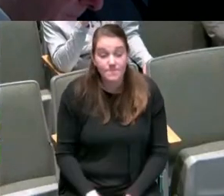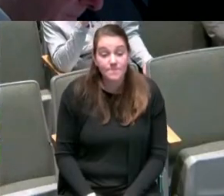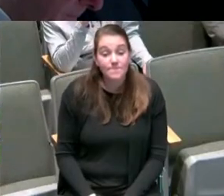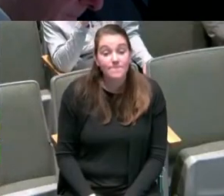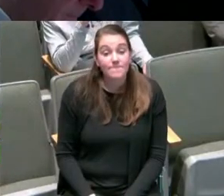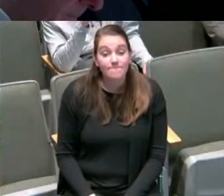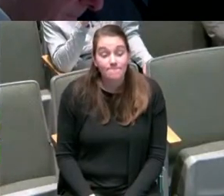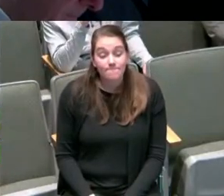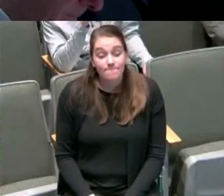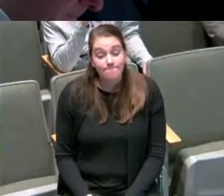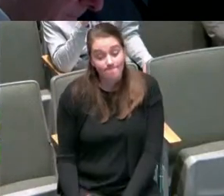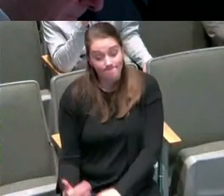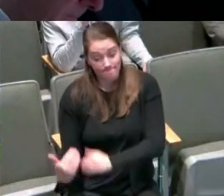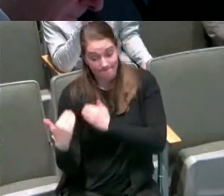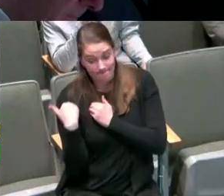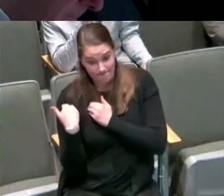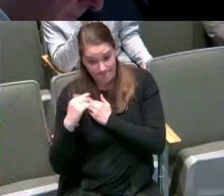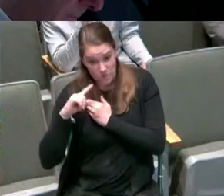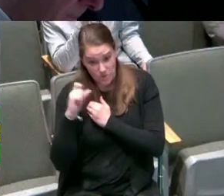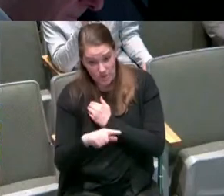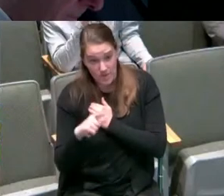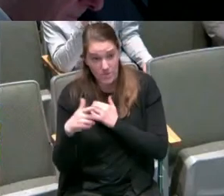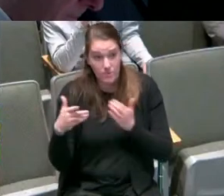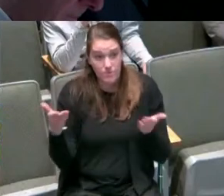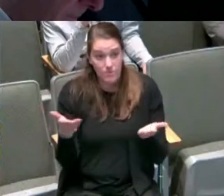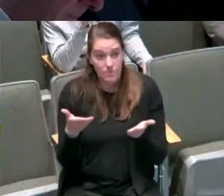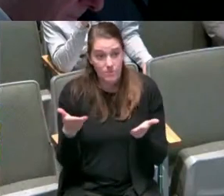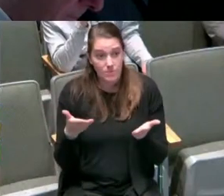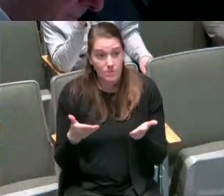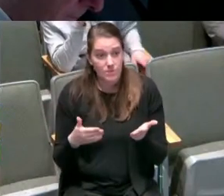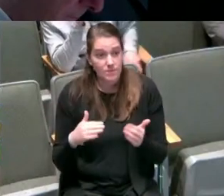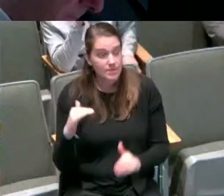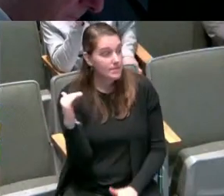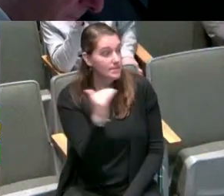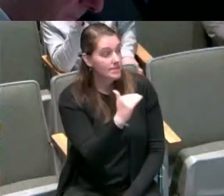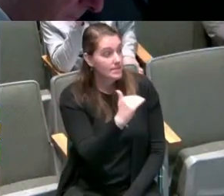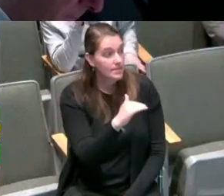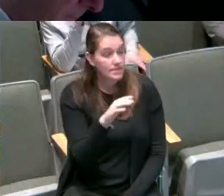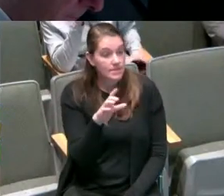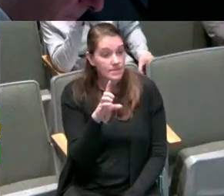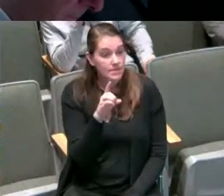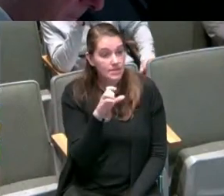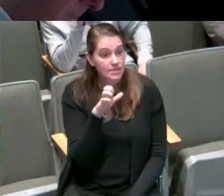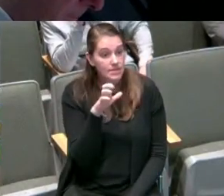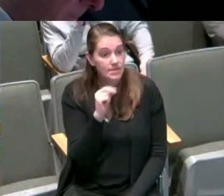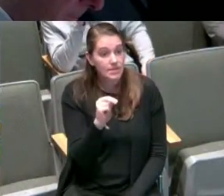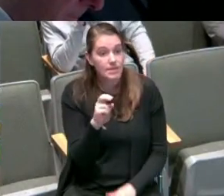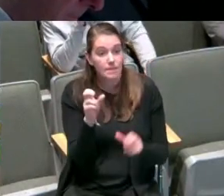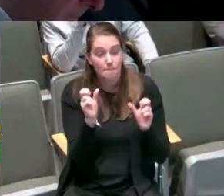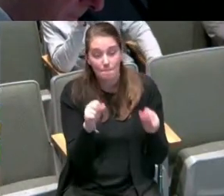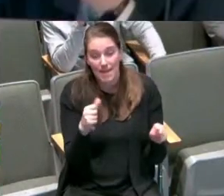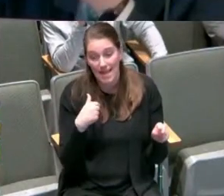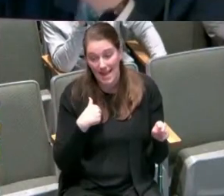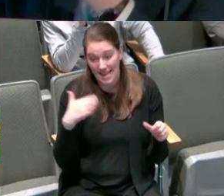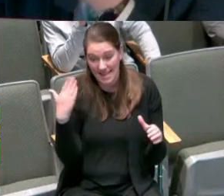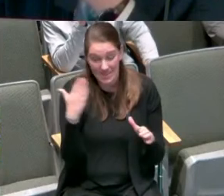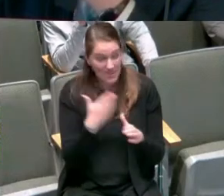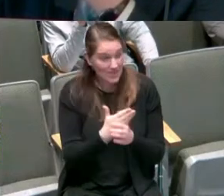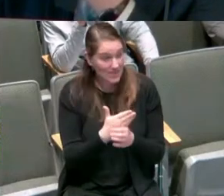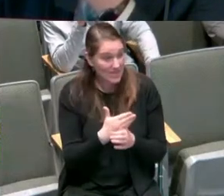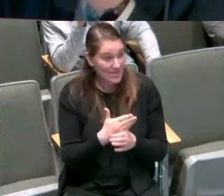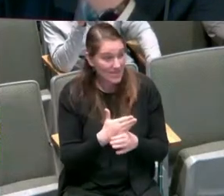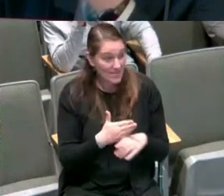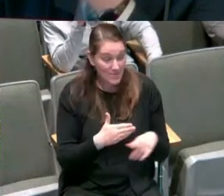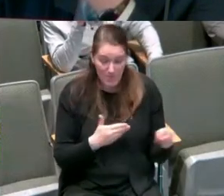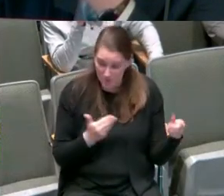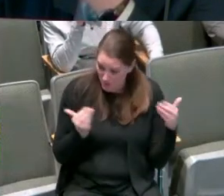we're really tasked to address are what are our needs Dan may I interrupt you